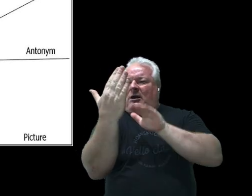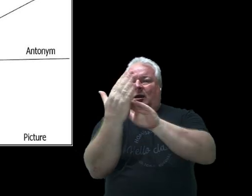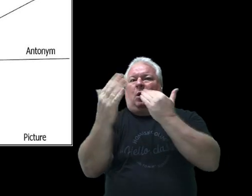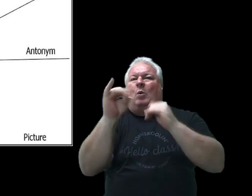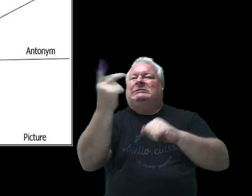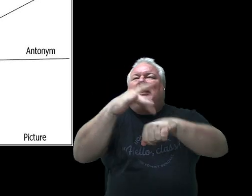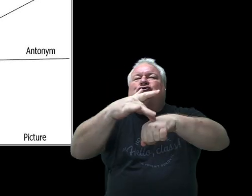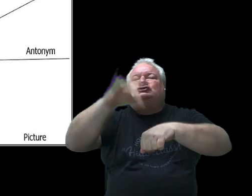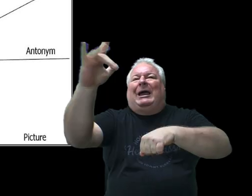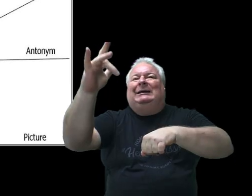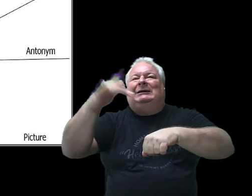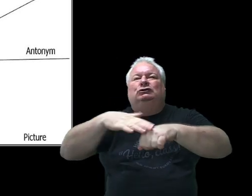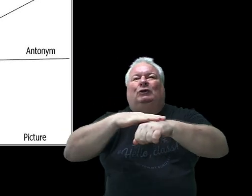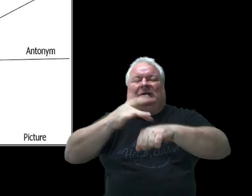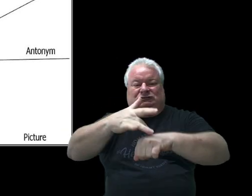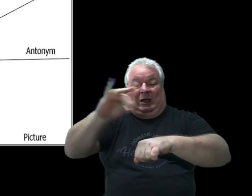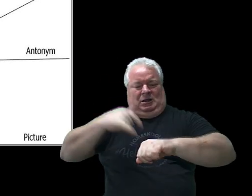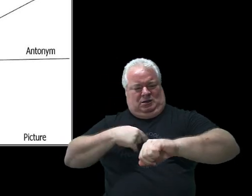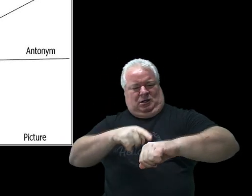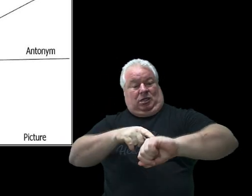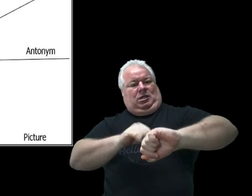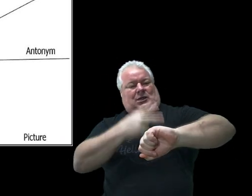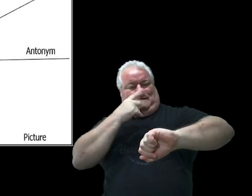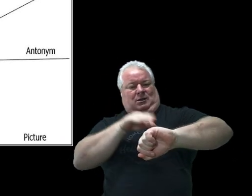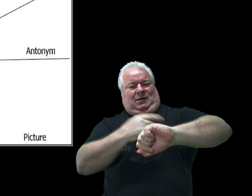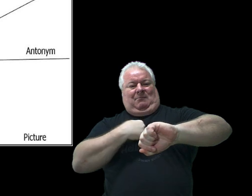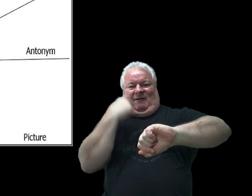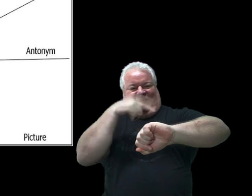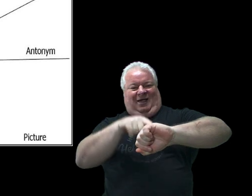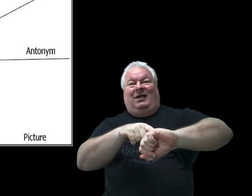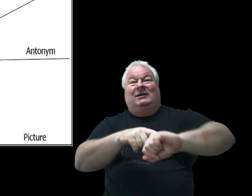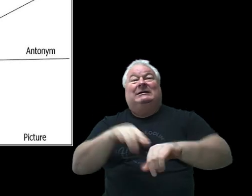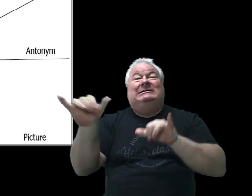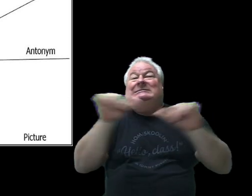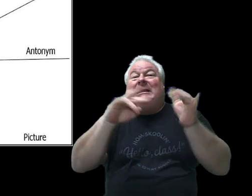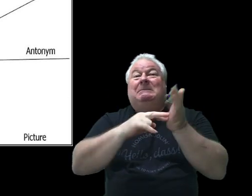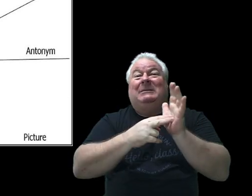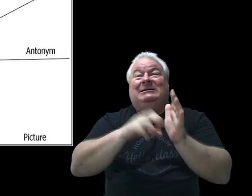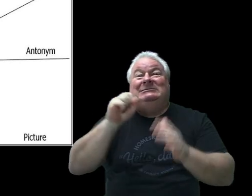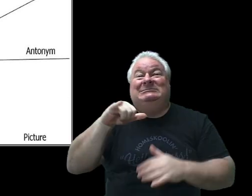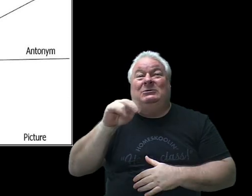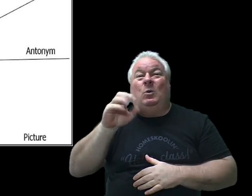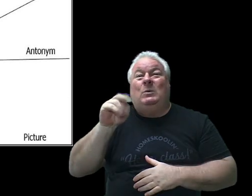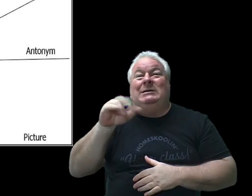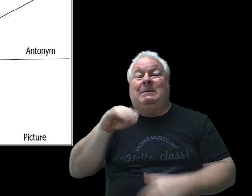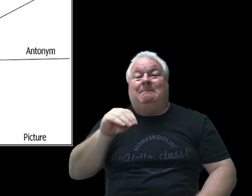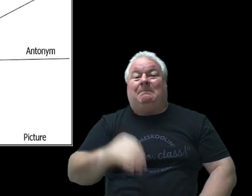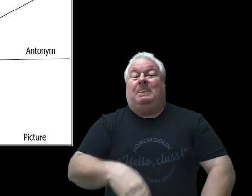mirror or a shiny surface. A synonym for reflection